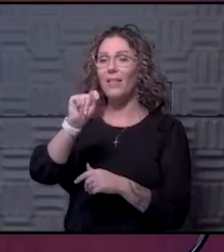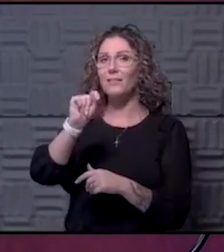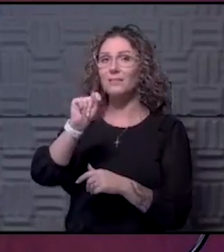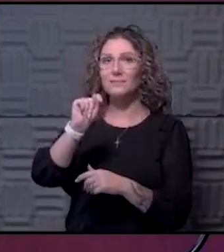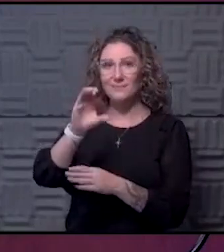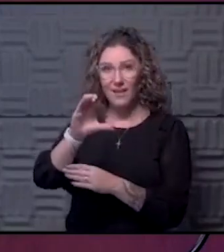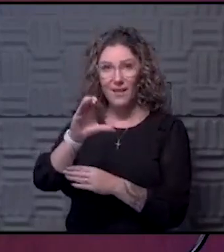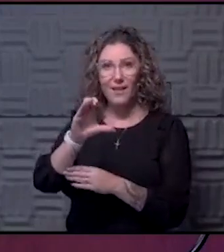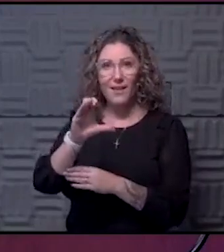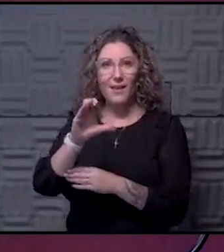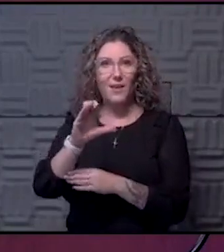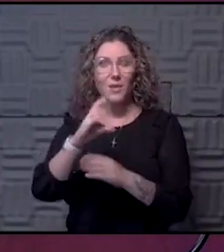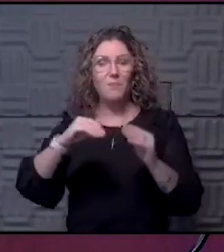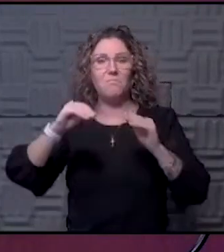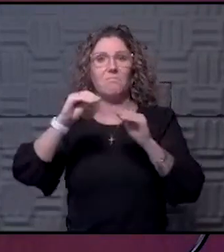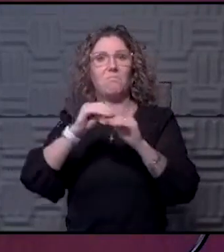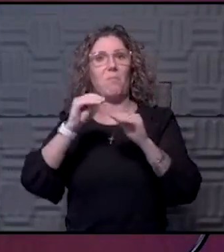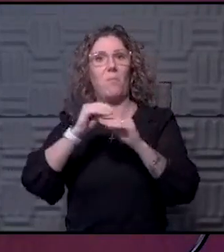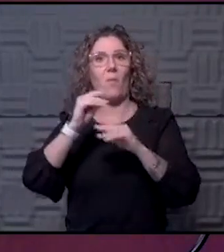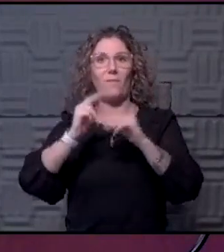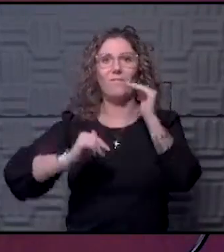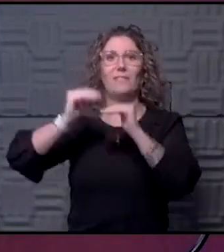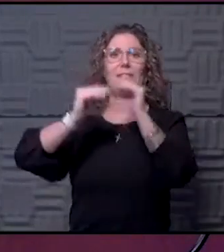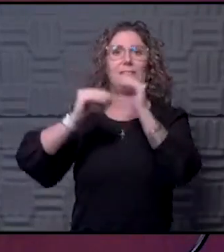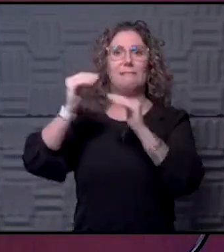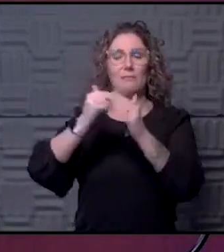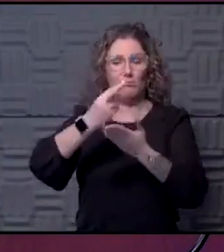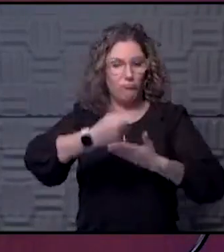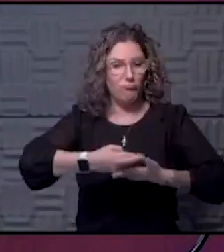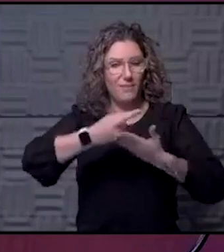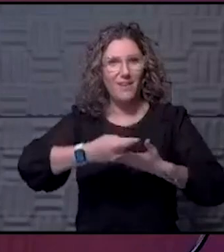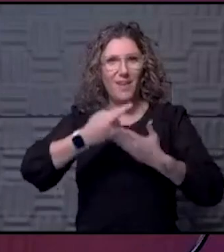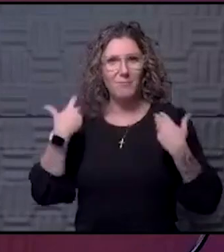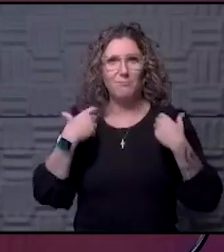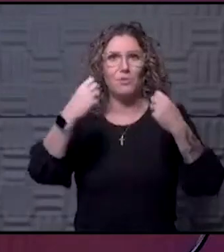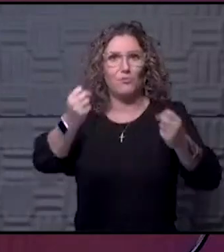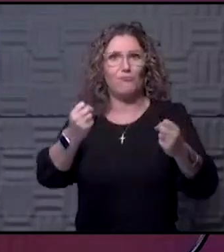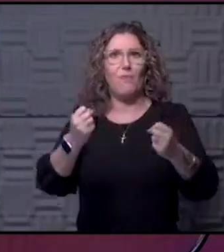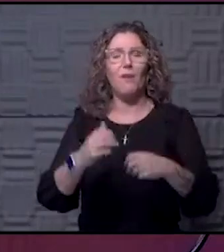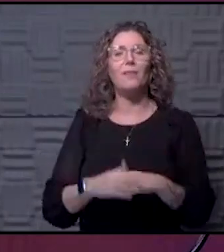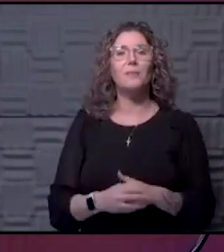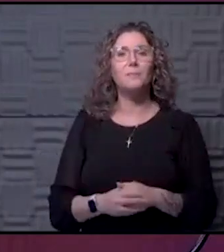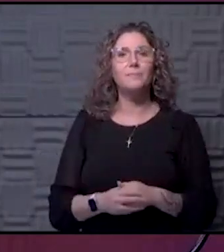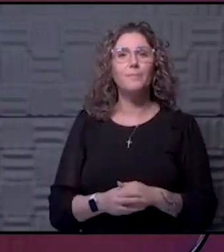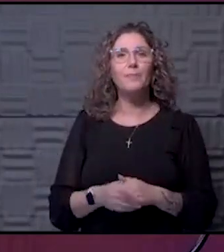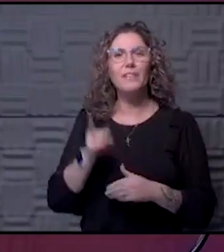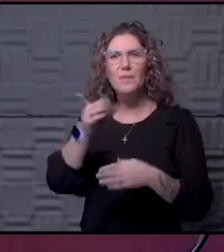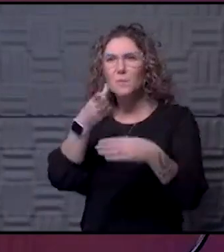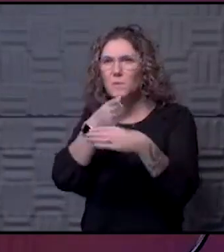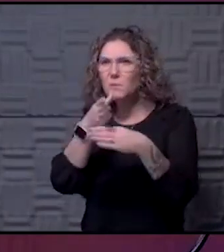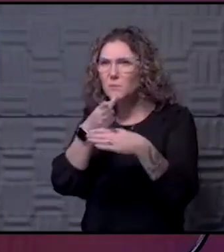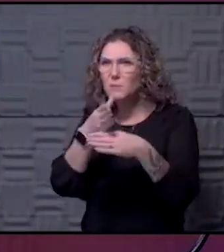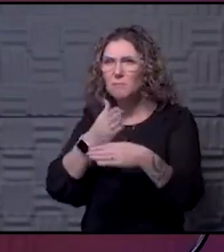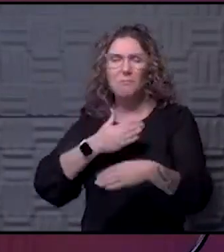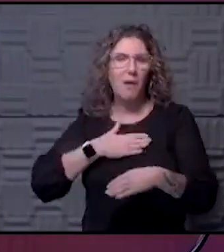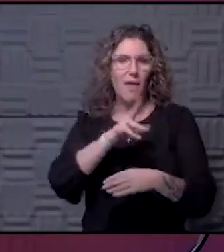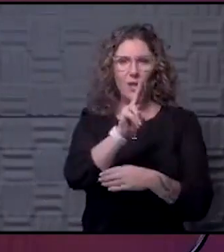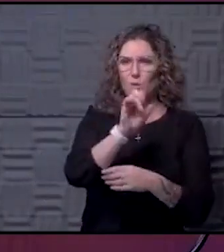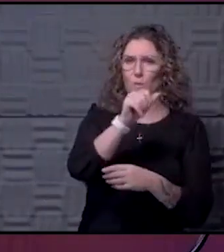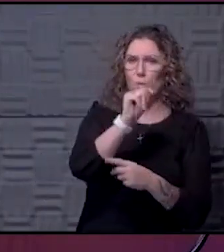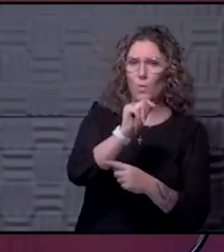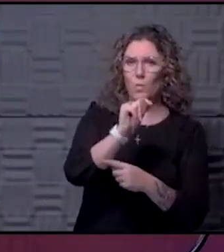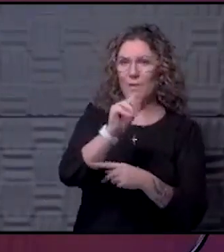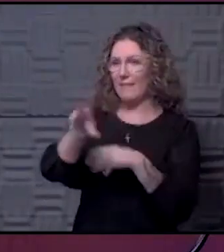to get a little more rehab, get some strength and things like that back. And he was between my unit,